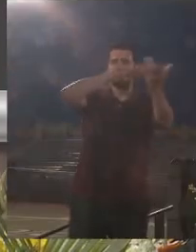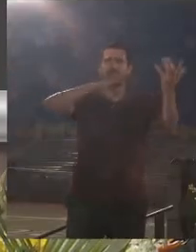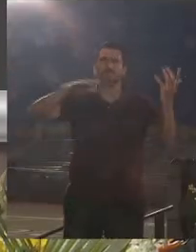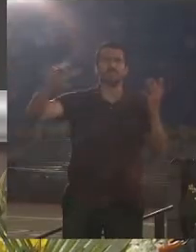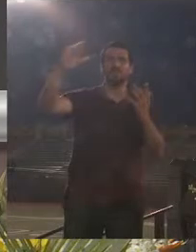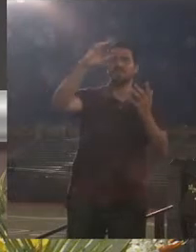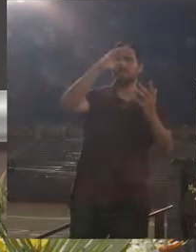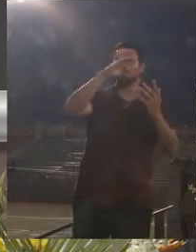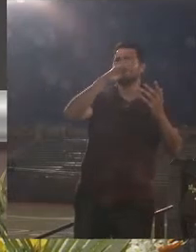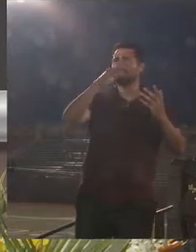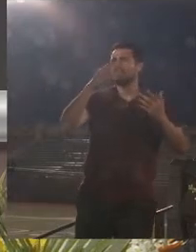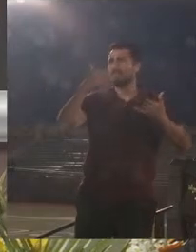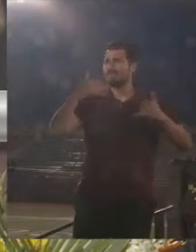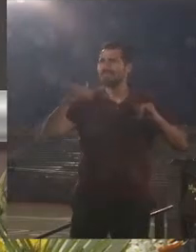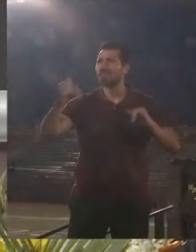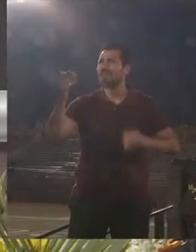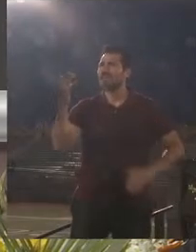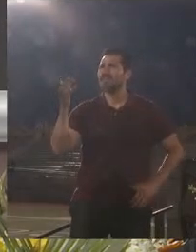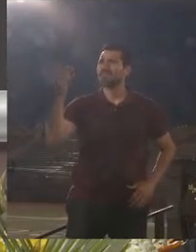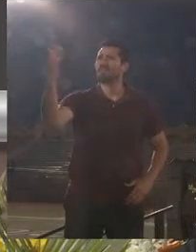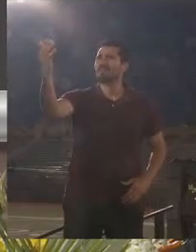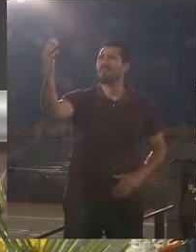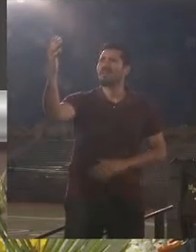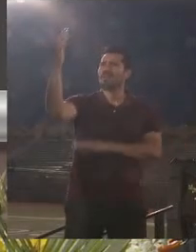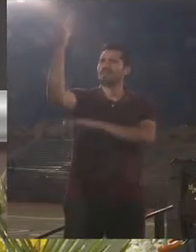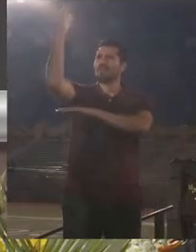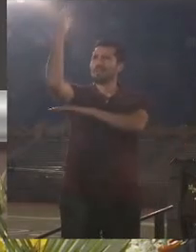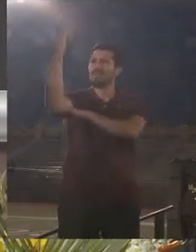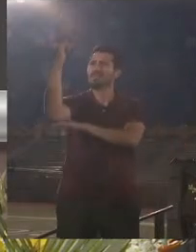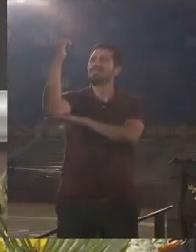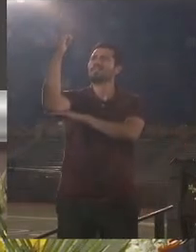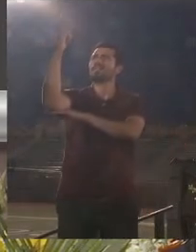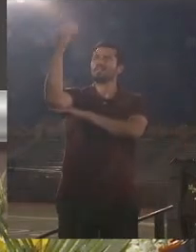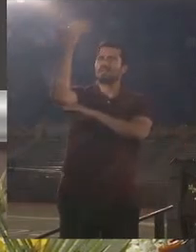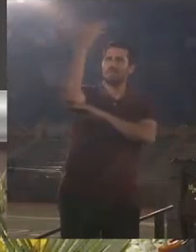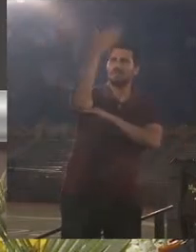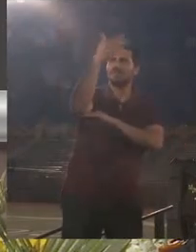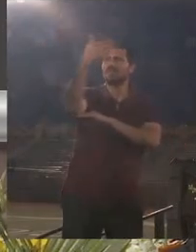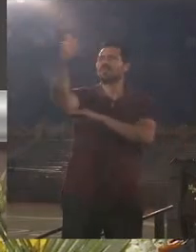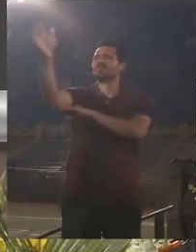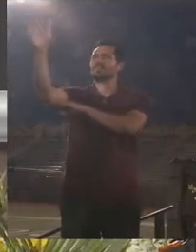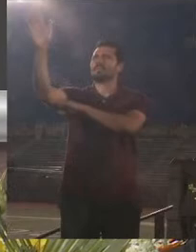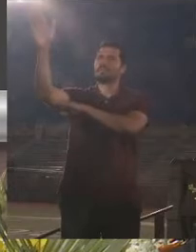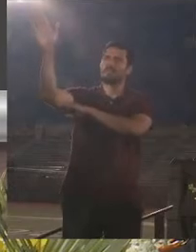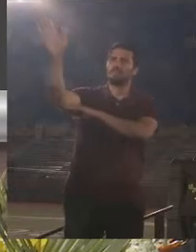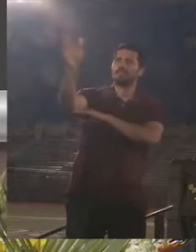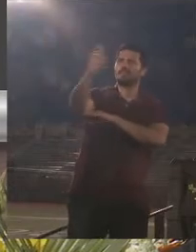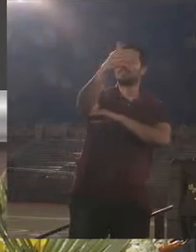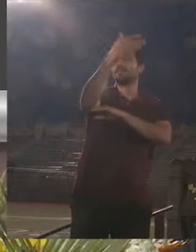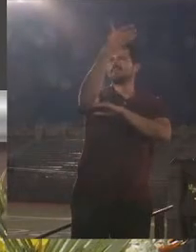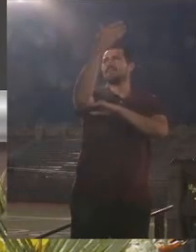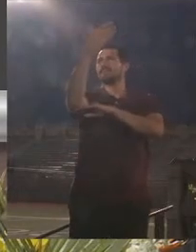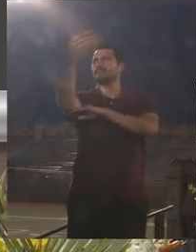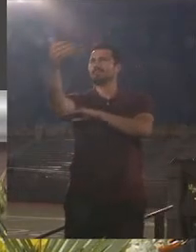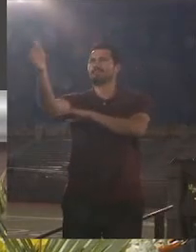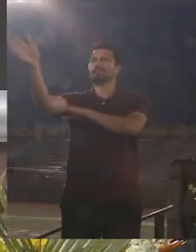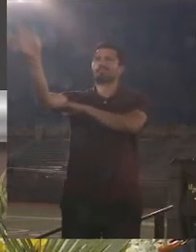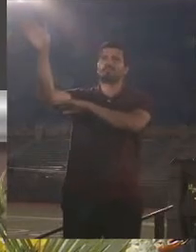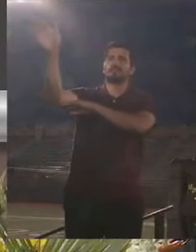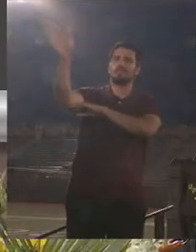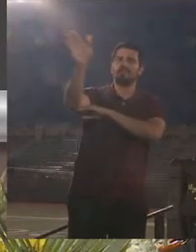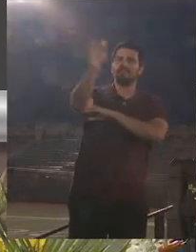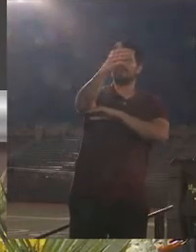gave proof through the night that our flag was